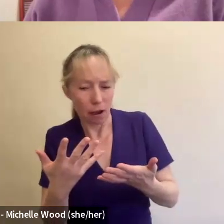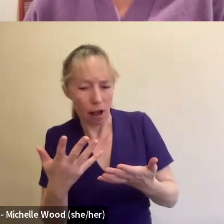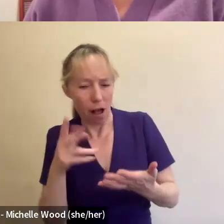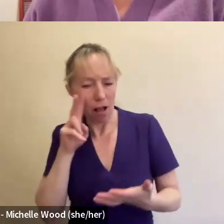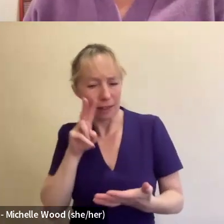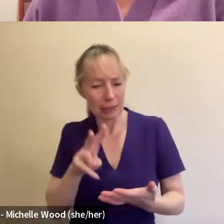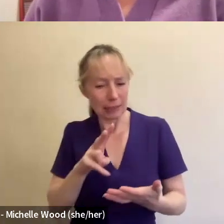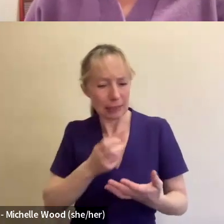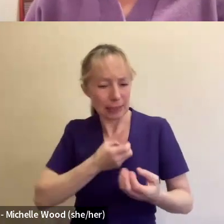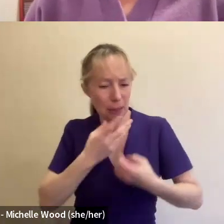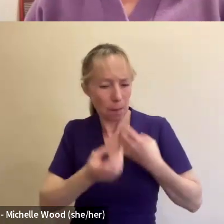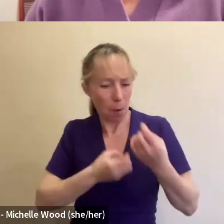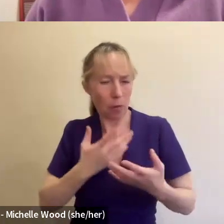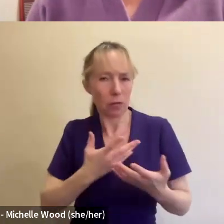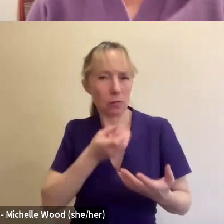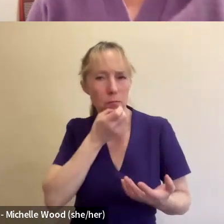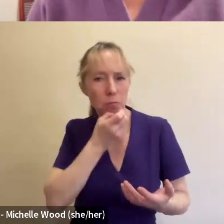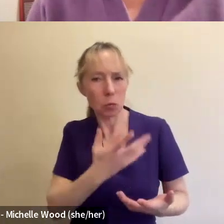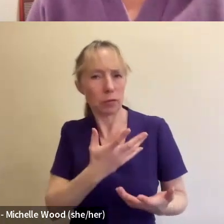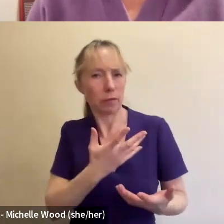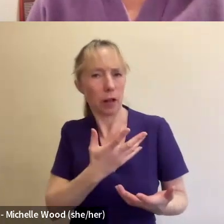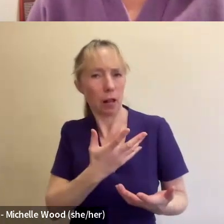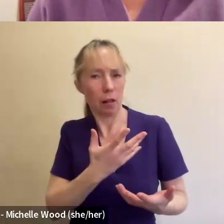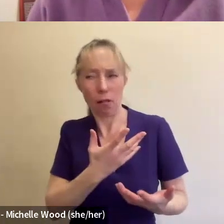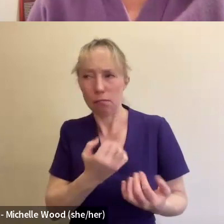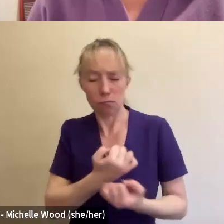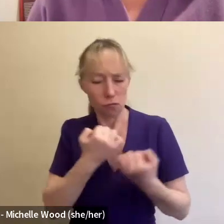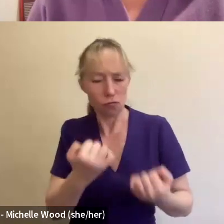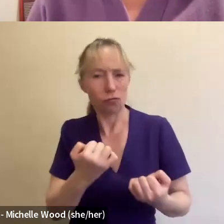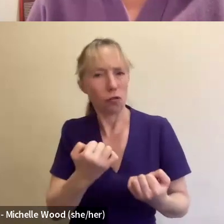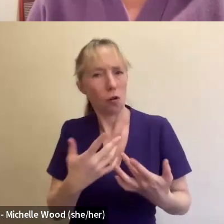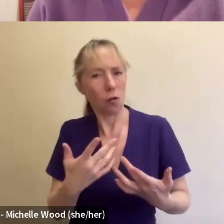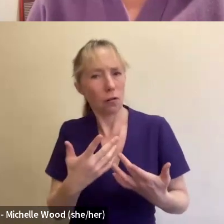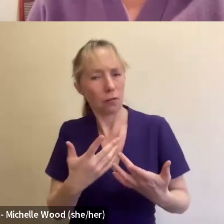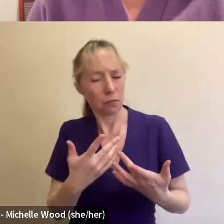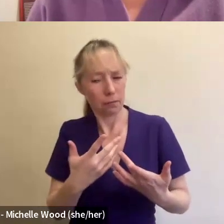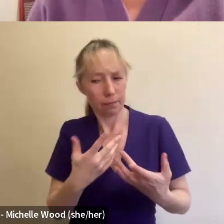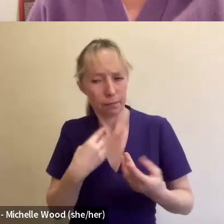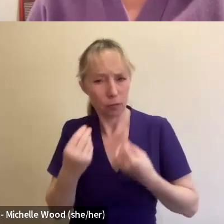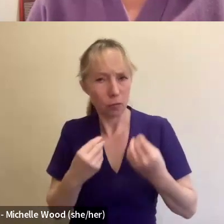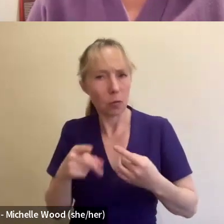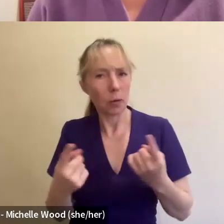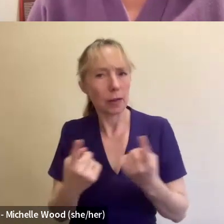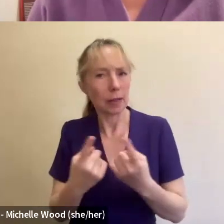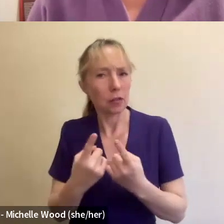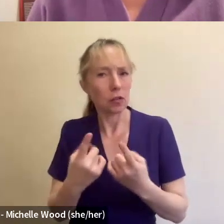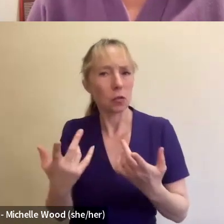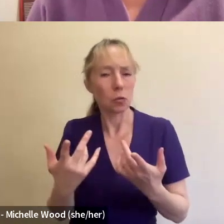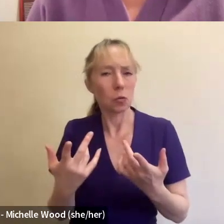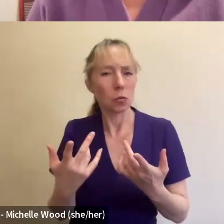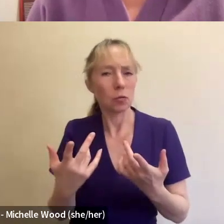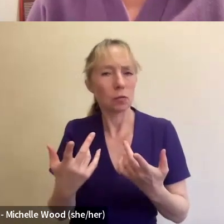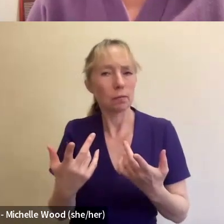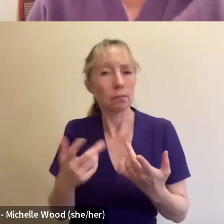authors eloquently present compelling perspectives on the issues Sarah brought attention to, yes, I